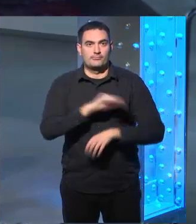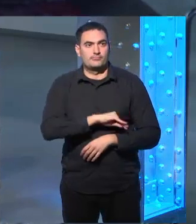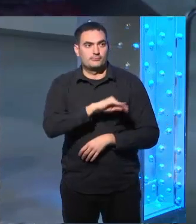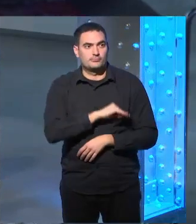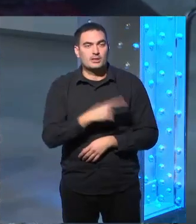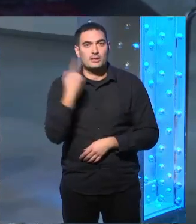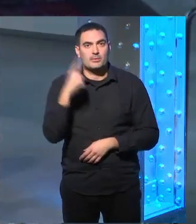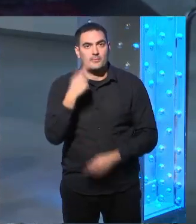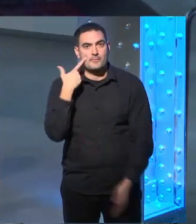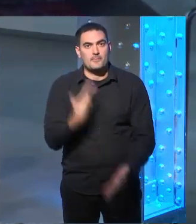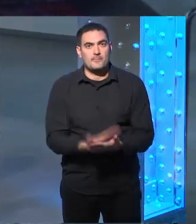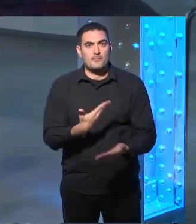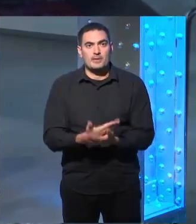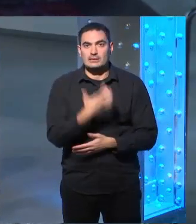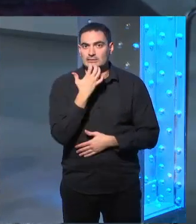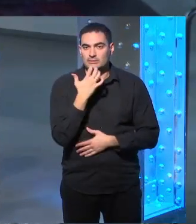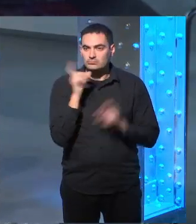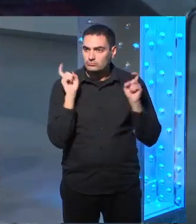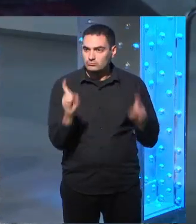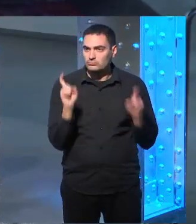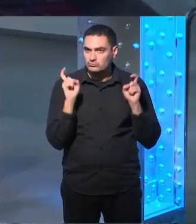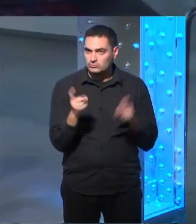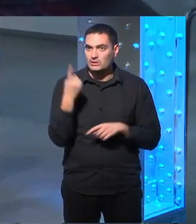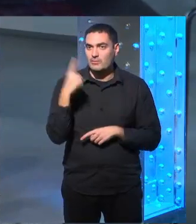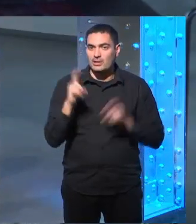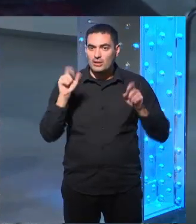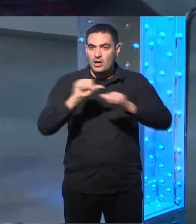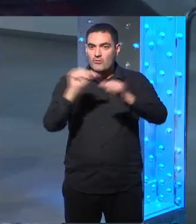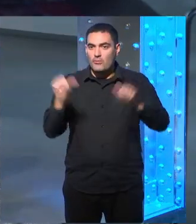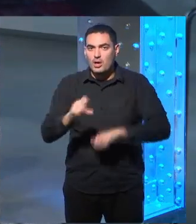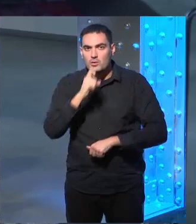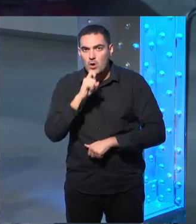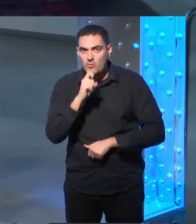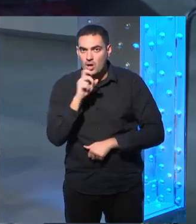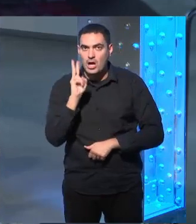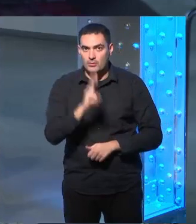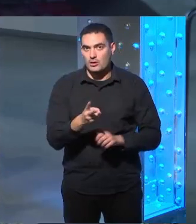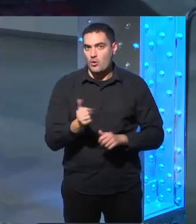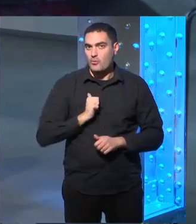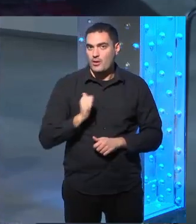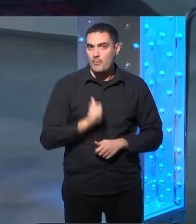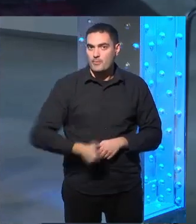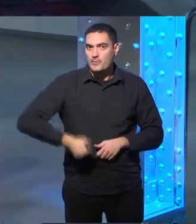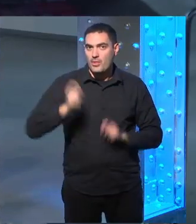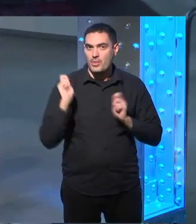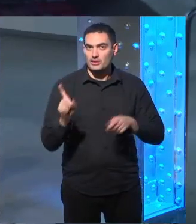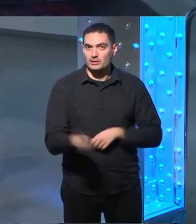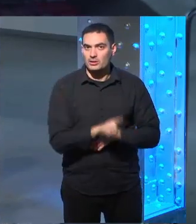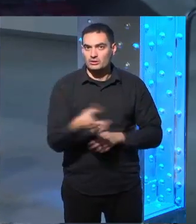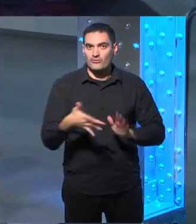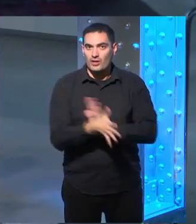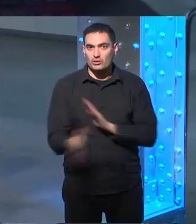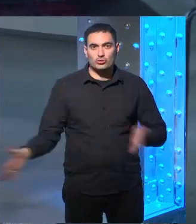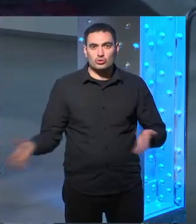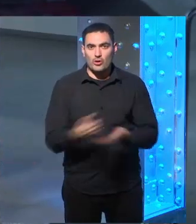a part of their lives, but we really need to verify if what we are teaching them and the way we're doing it is the